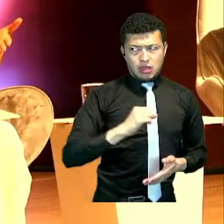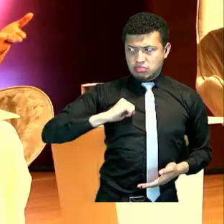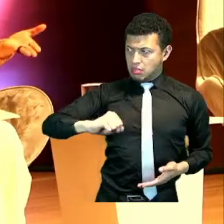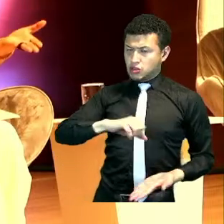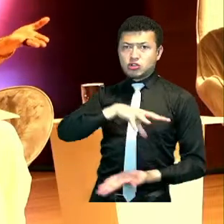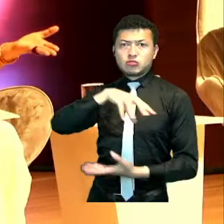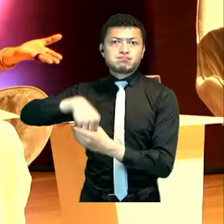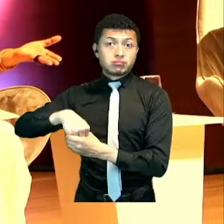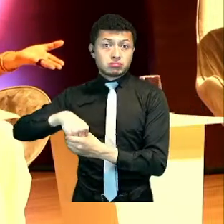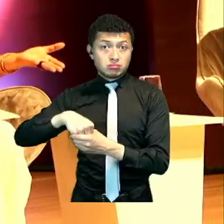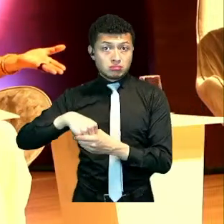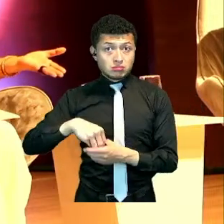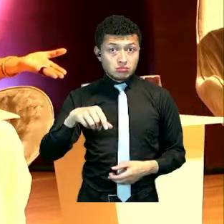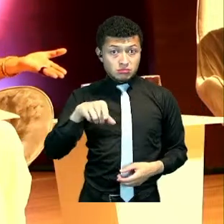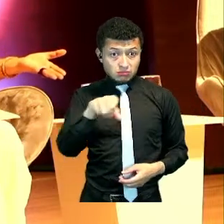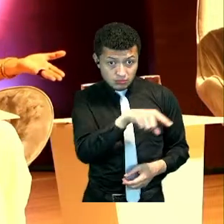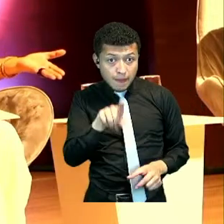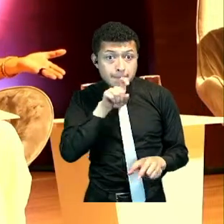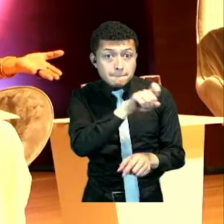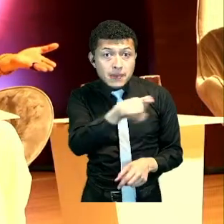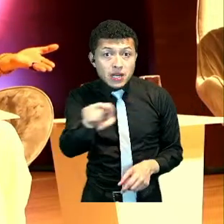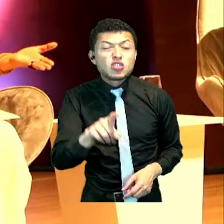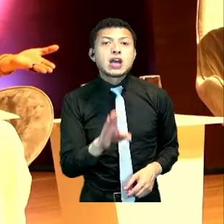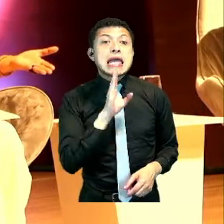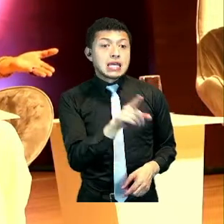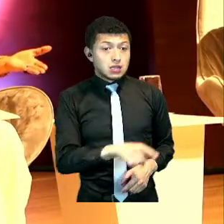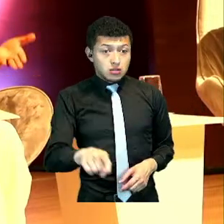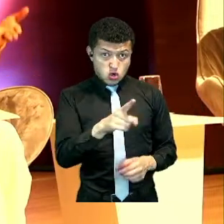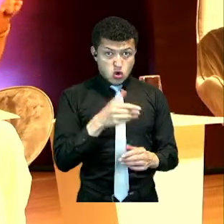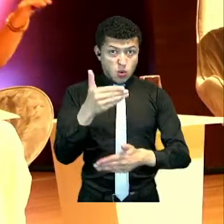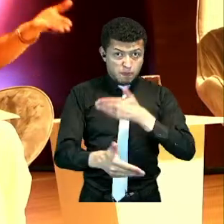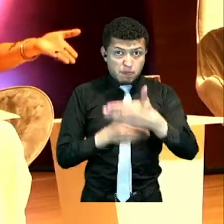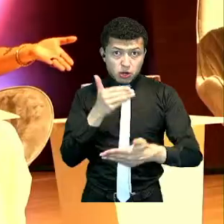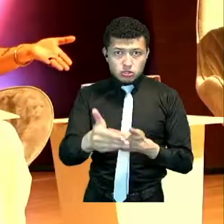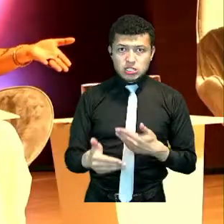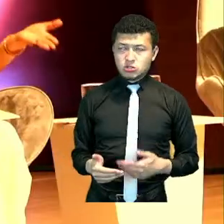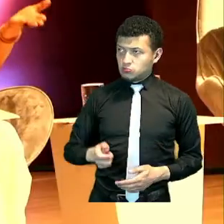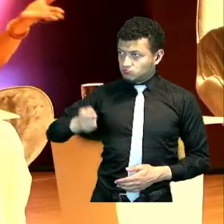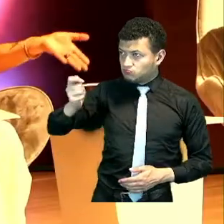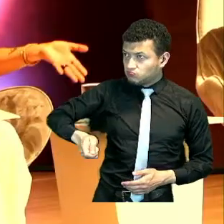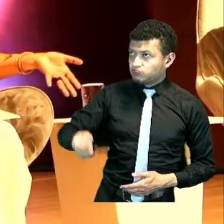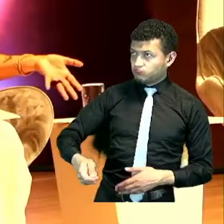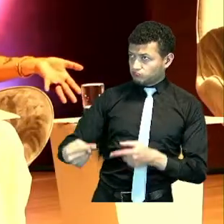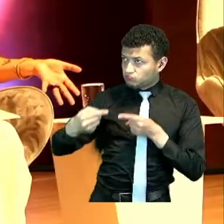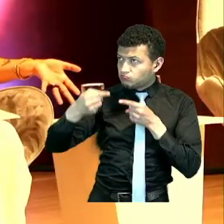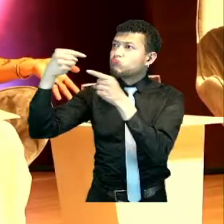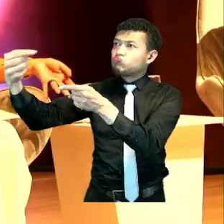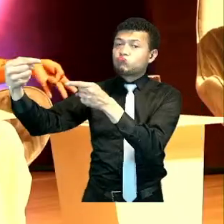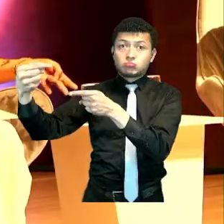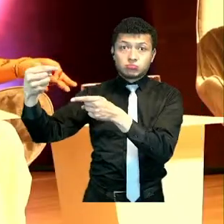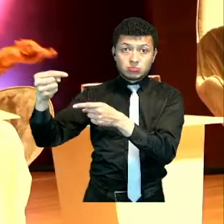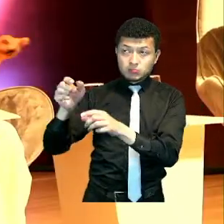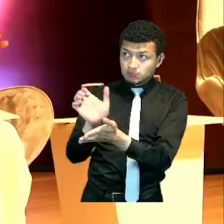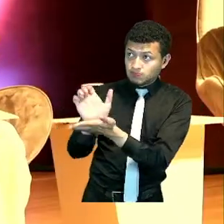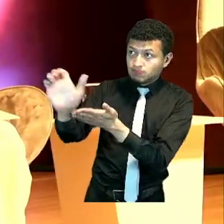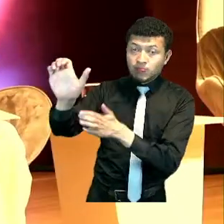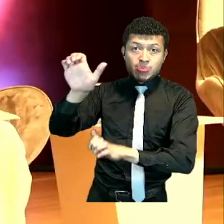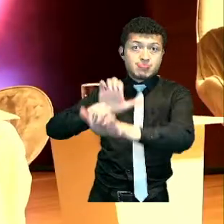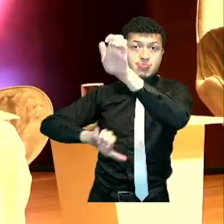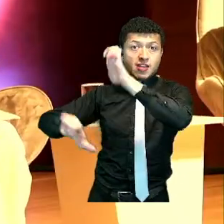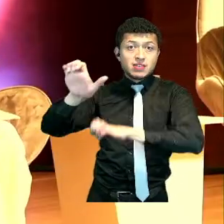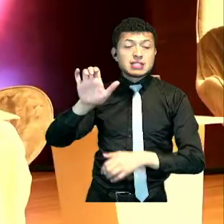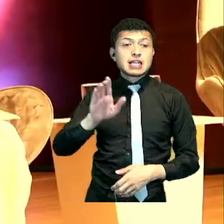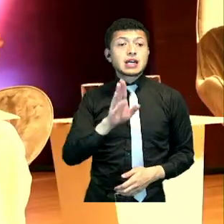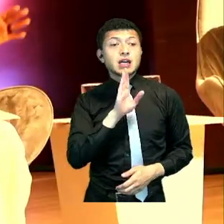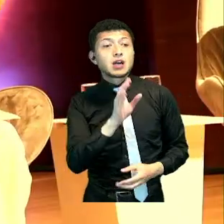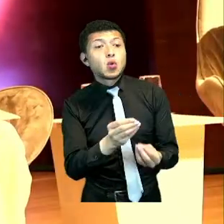in our territory, perhaps. And I ask you, who of us is prepared to do an advocacy process to